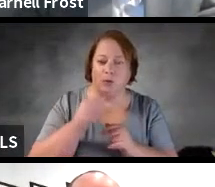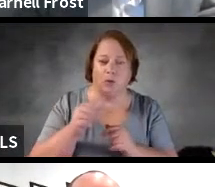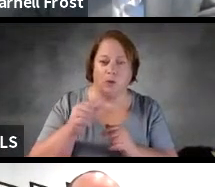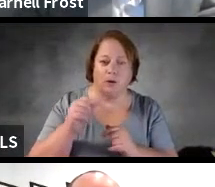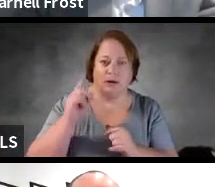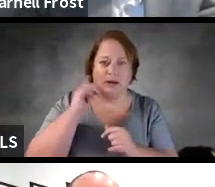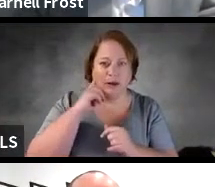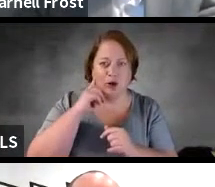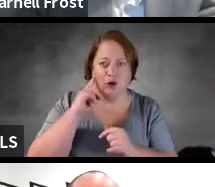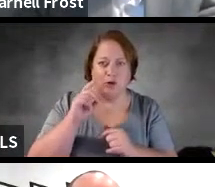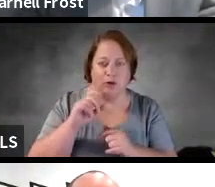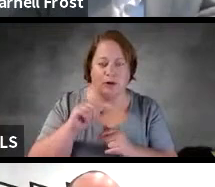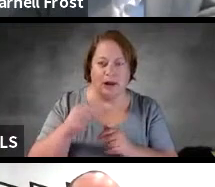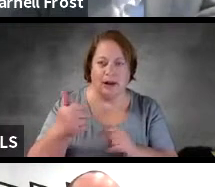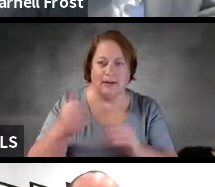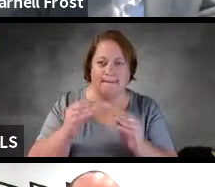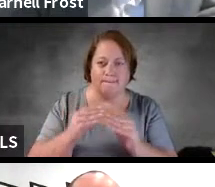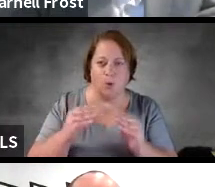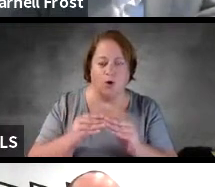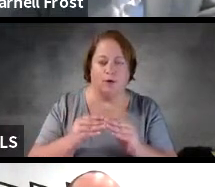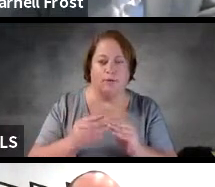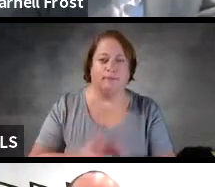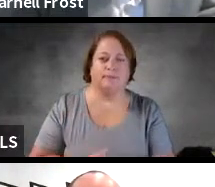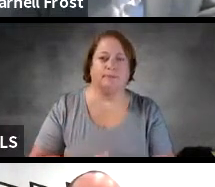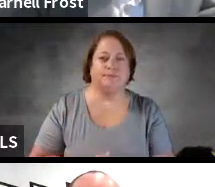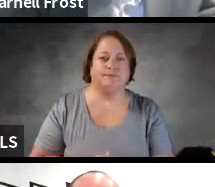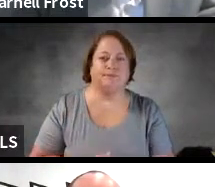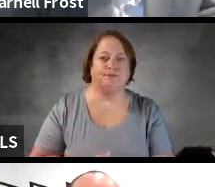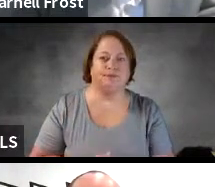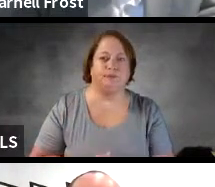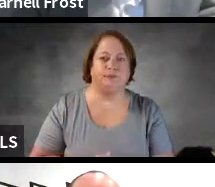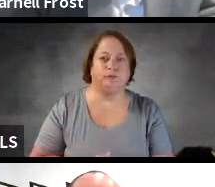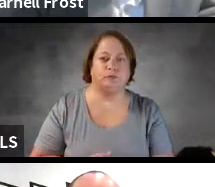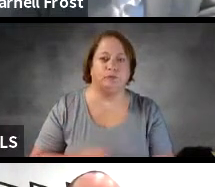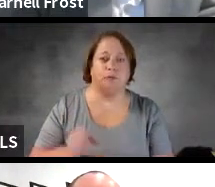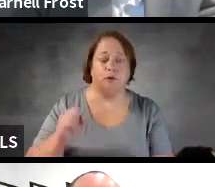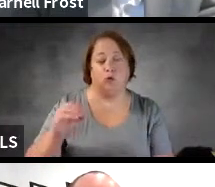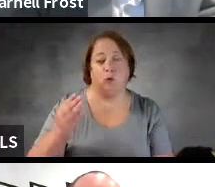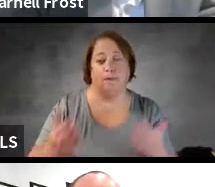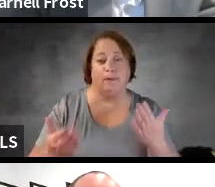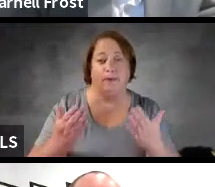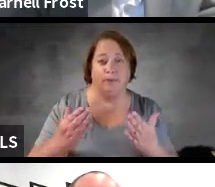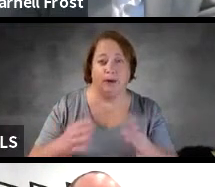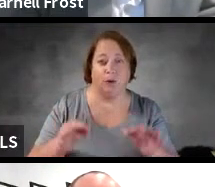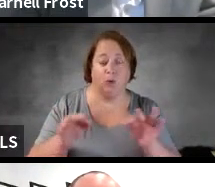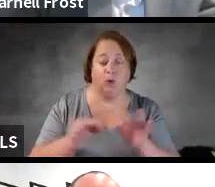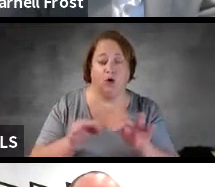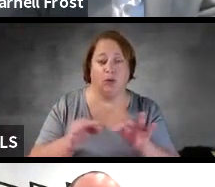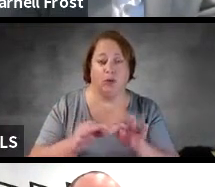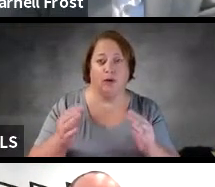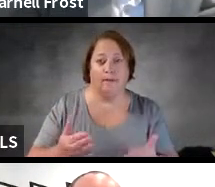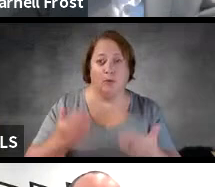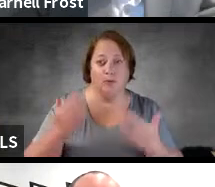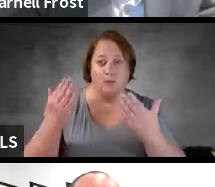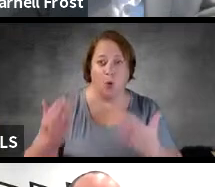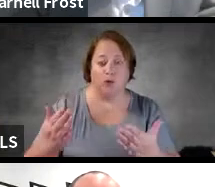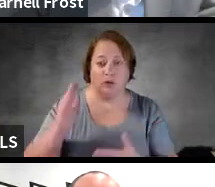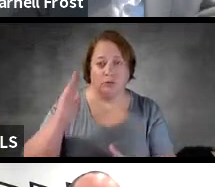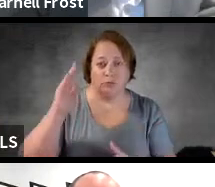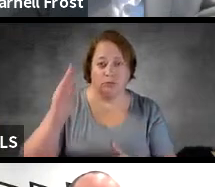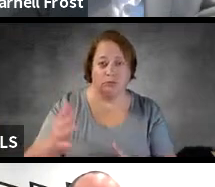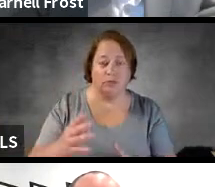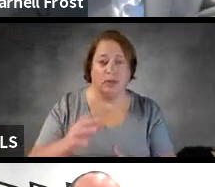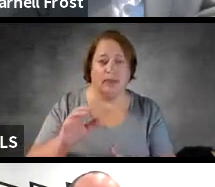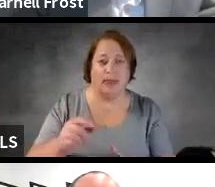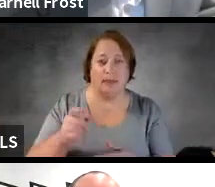council doesn't hear anything further from it. So it may even be worthy of a proposal at some point that the